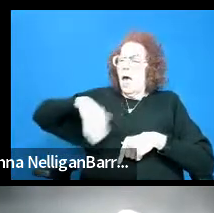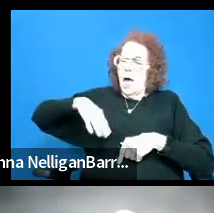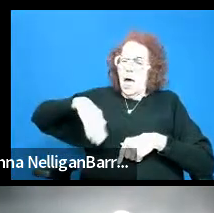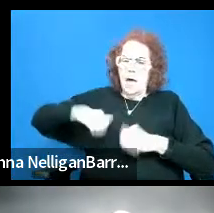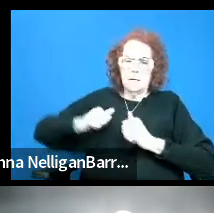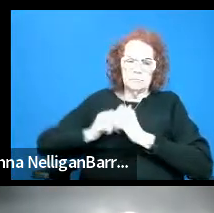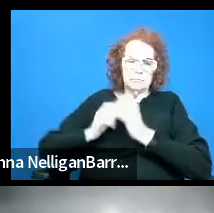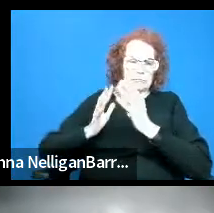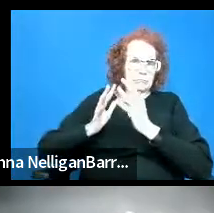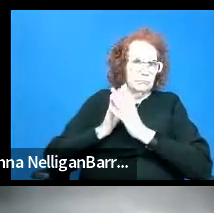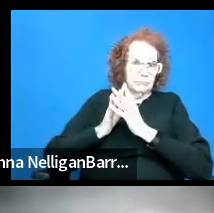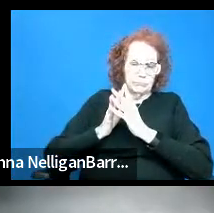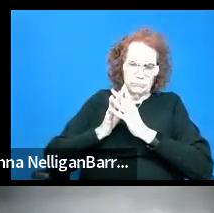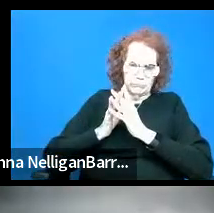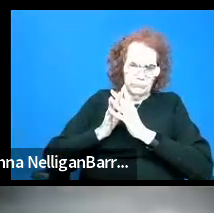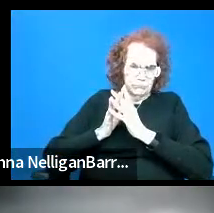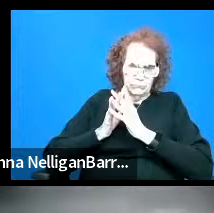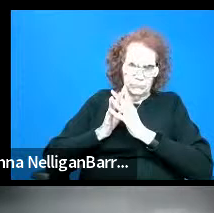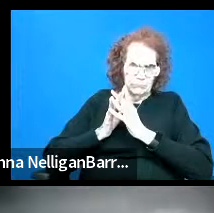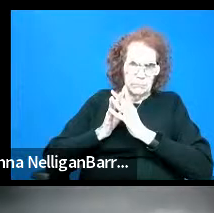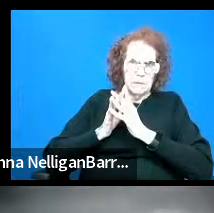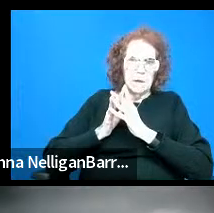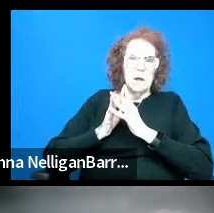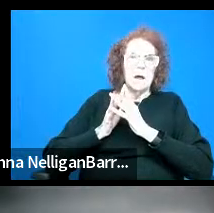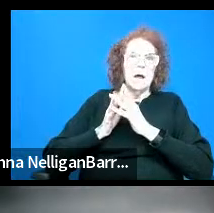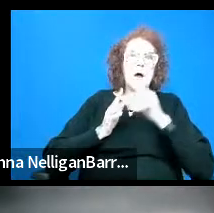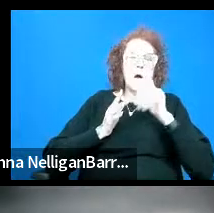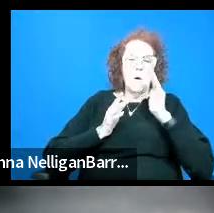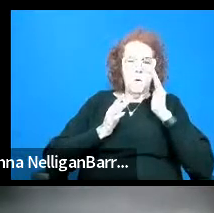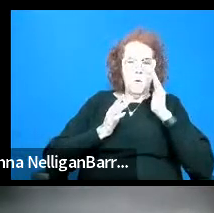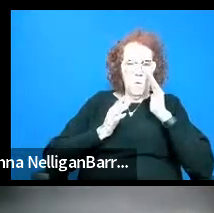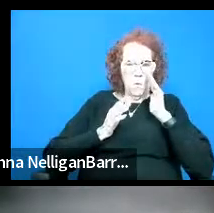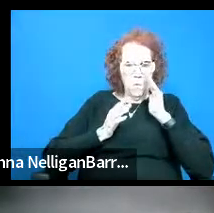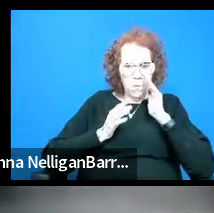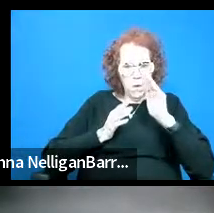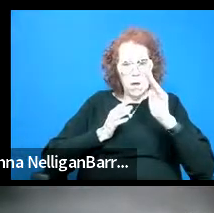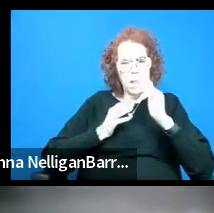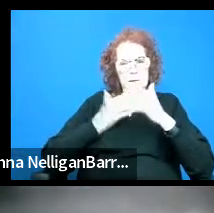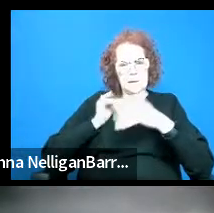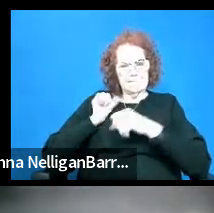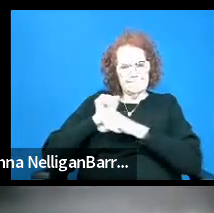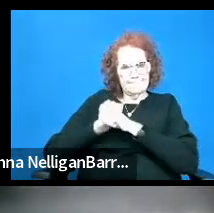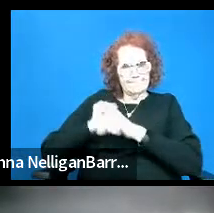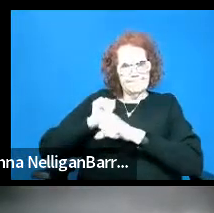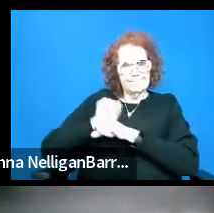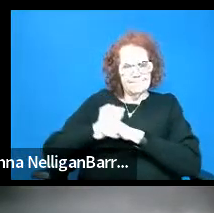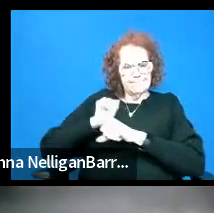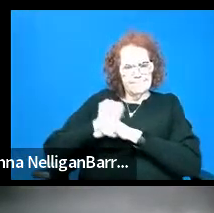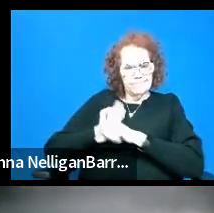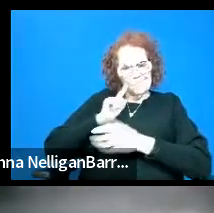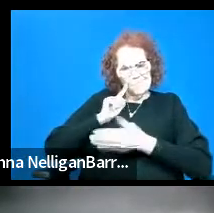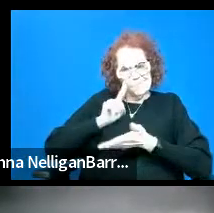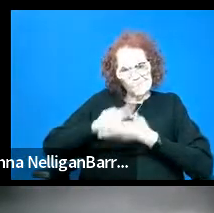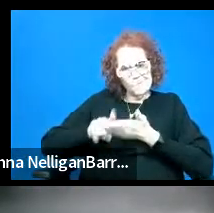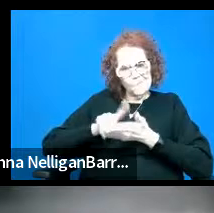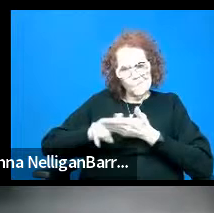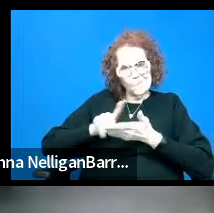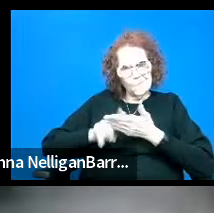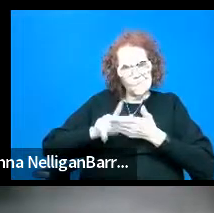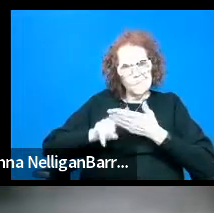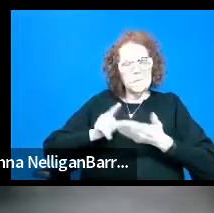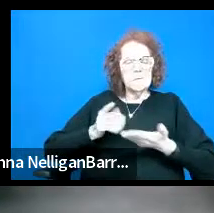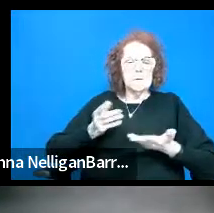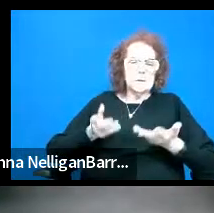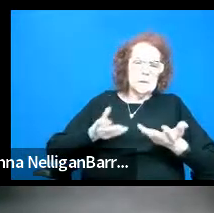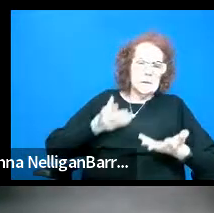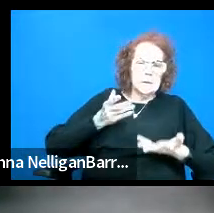We will more likely than not be able to get that done by the end of